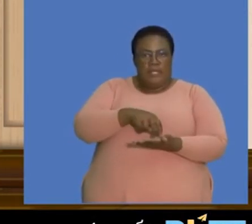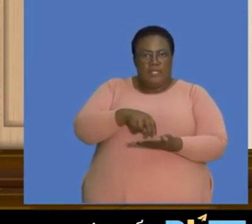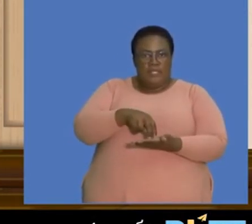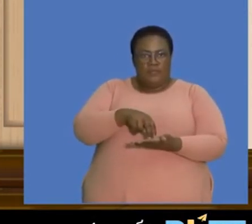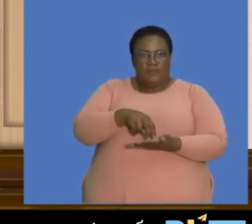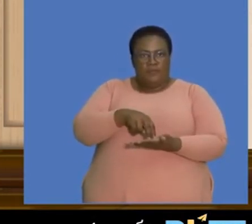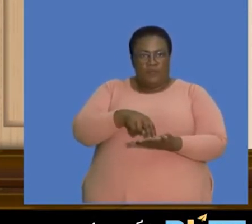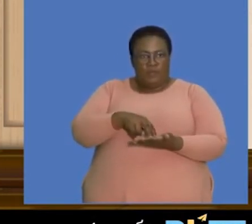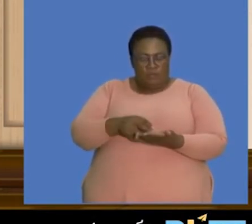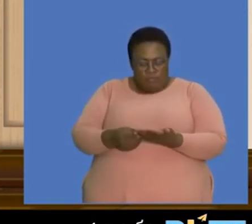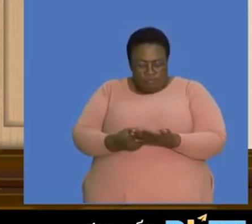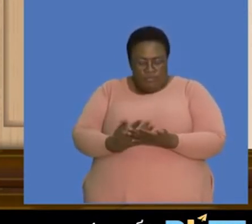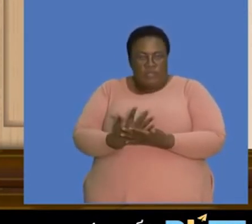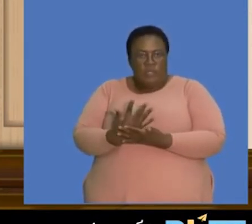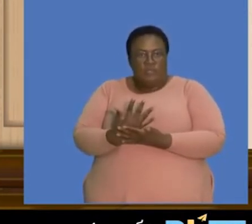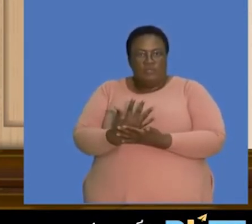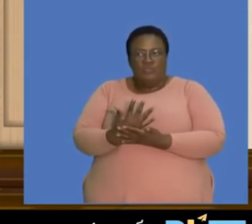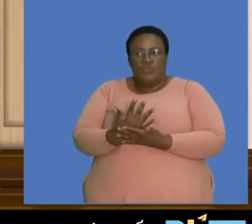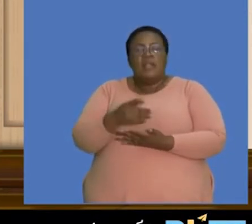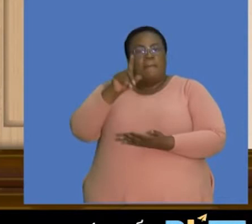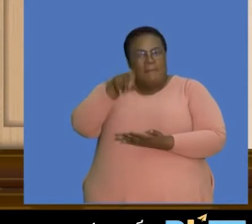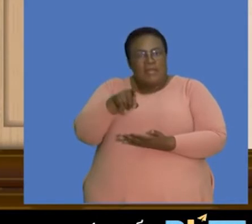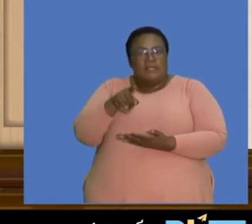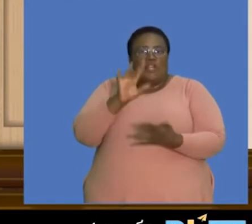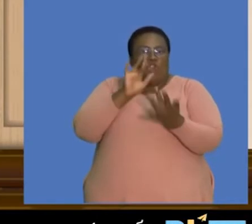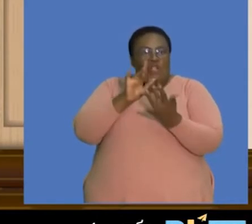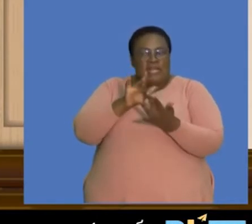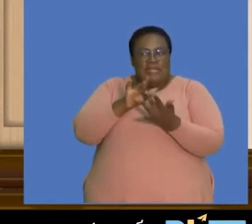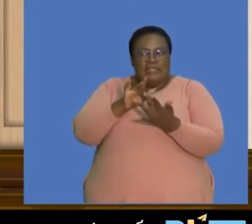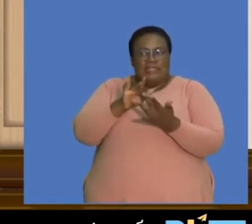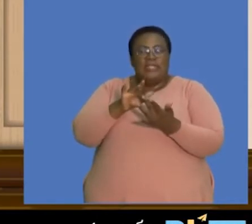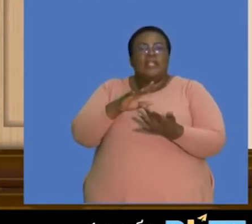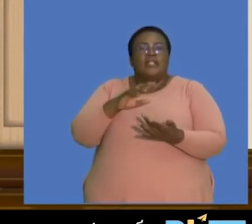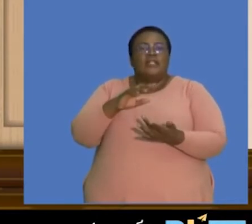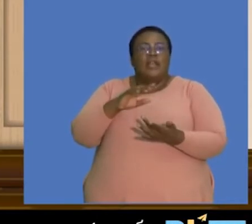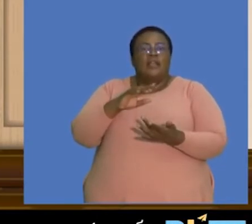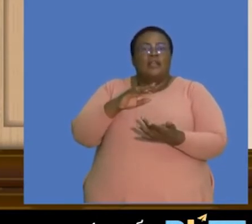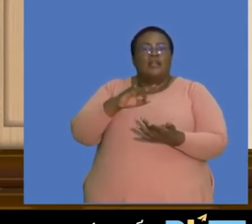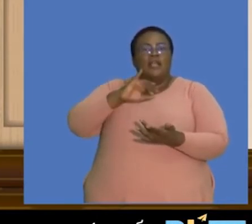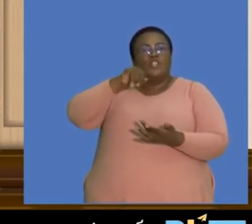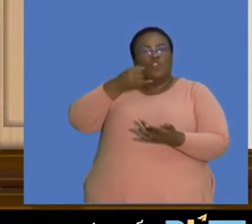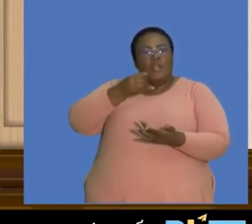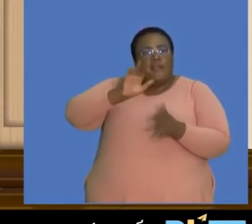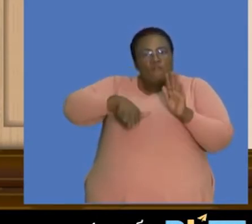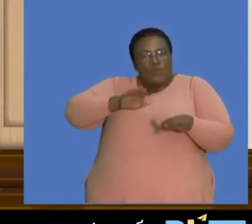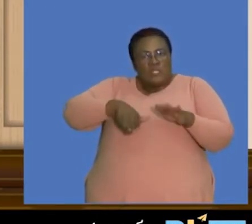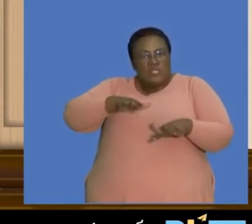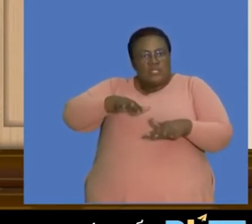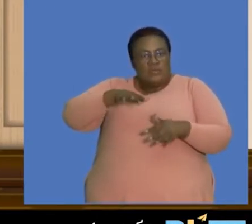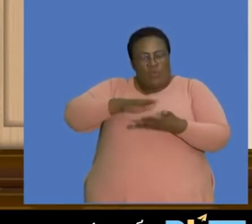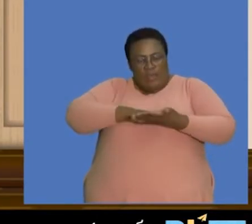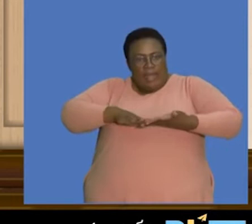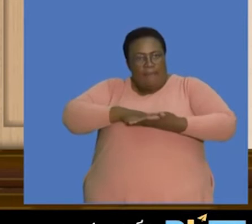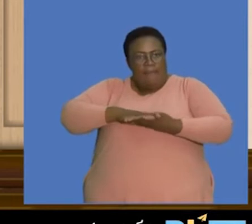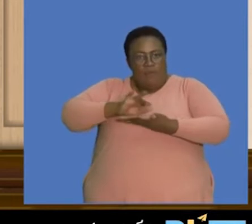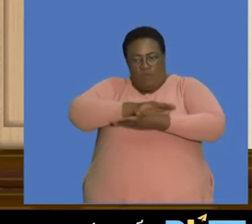carpet to John, there was supposed to be contact between John's foot, which is an insulator, and the carpet, another insulator.